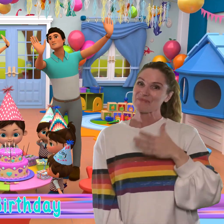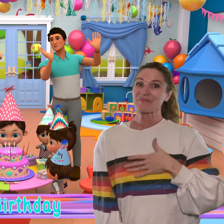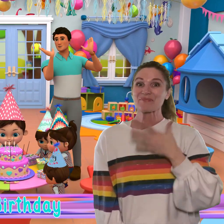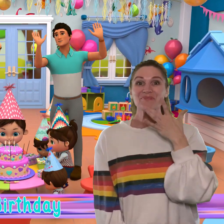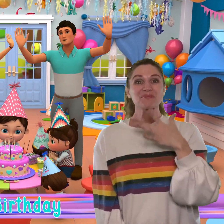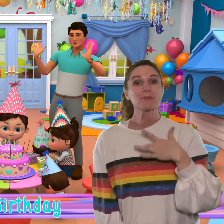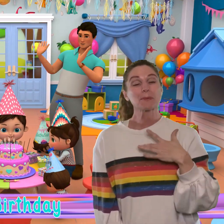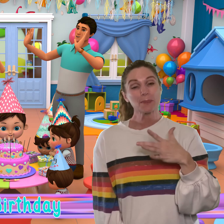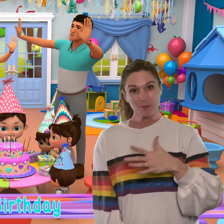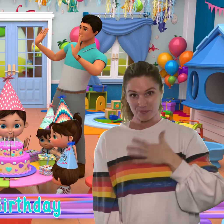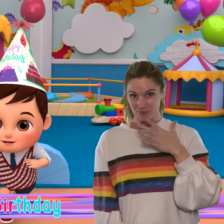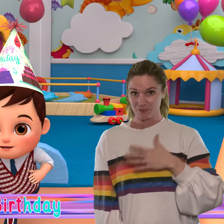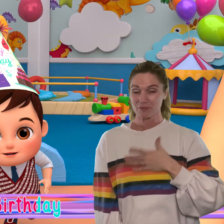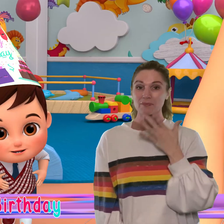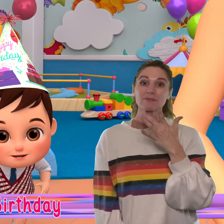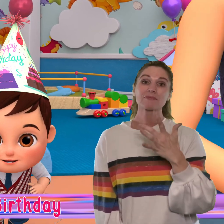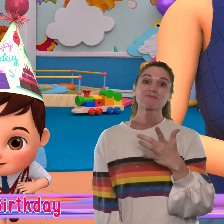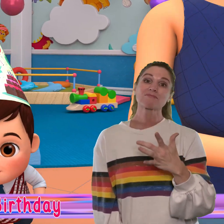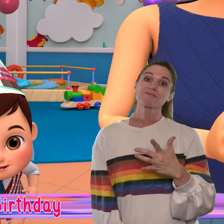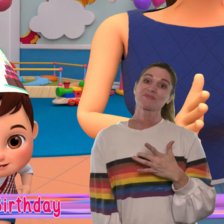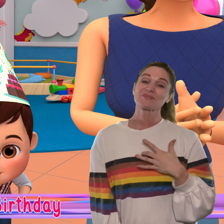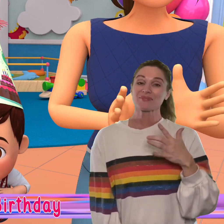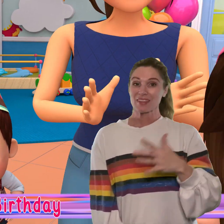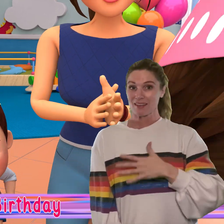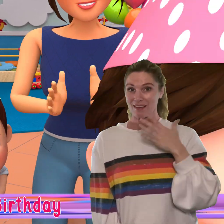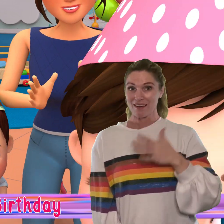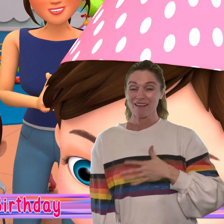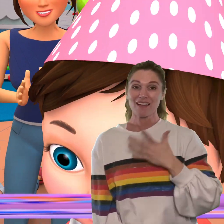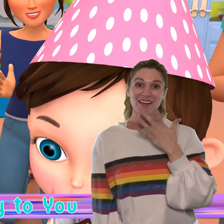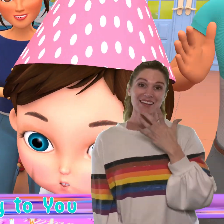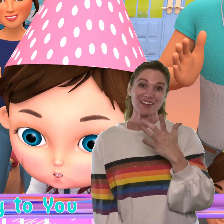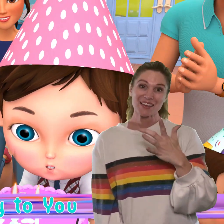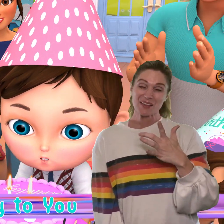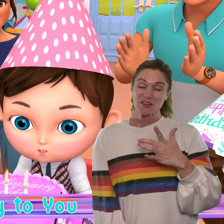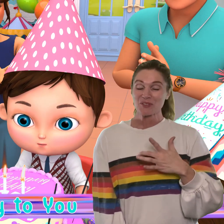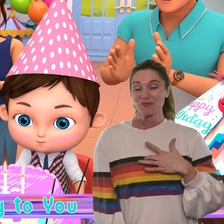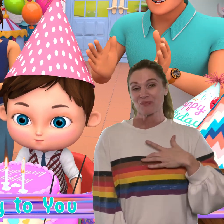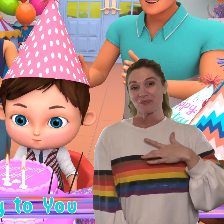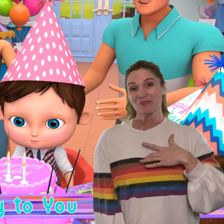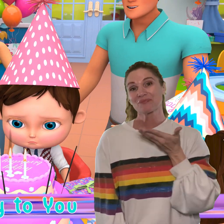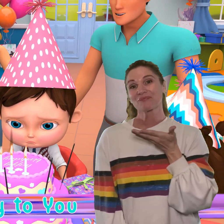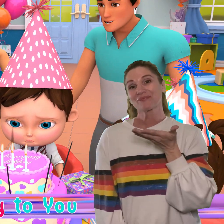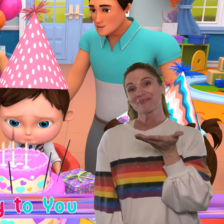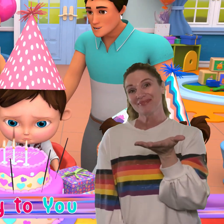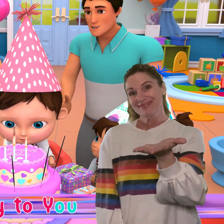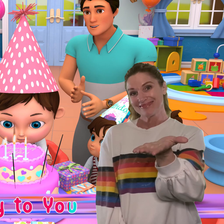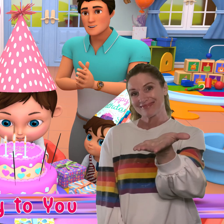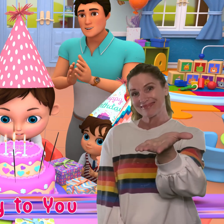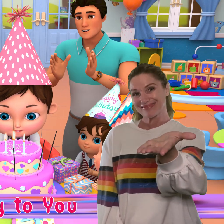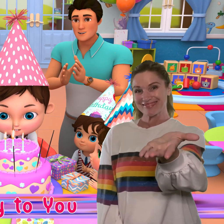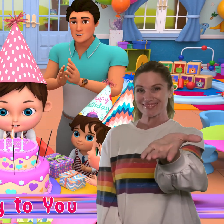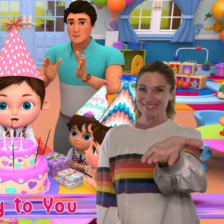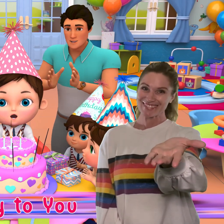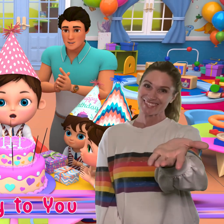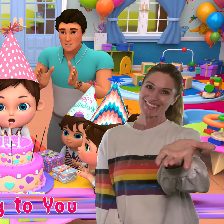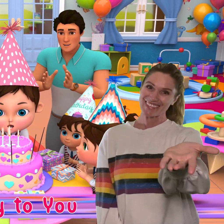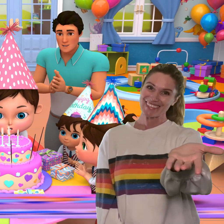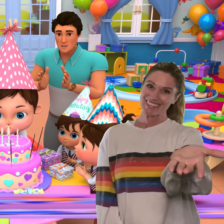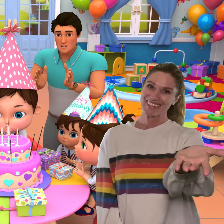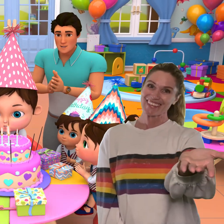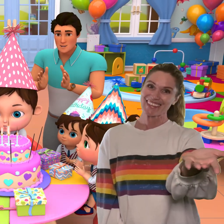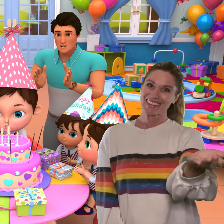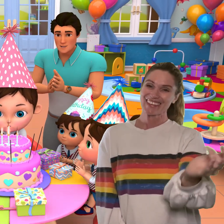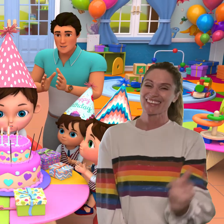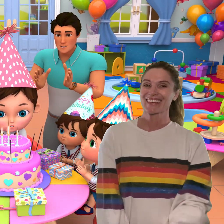happy birthday happy birthday happy birthday to you